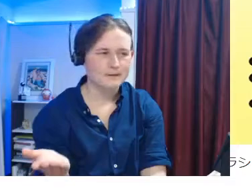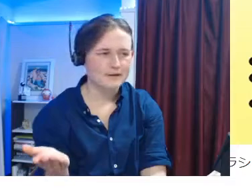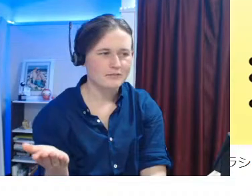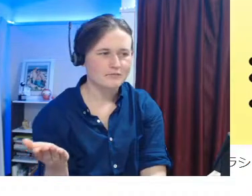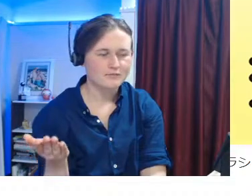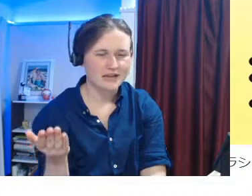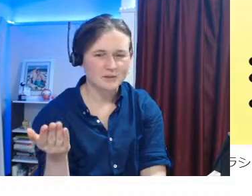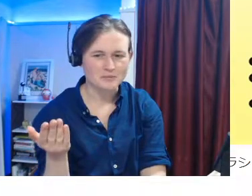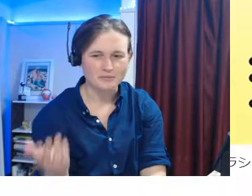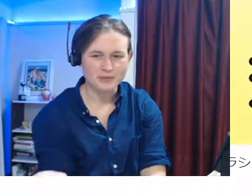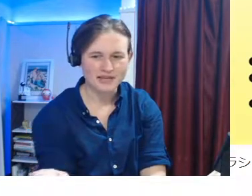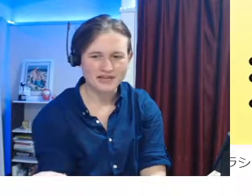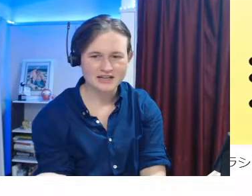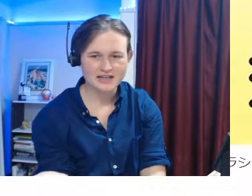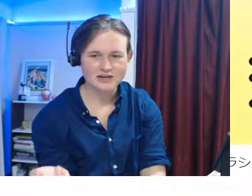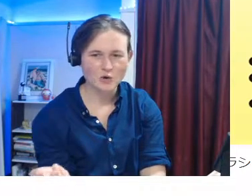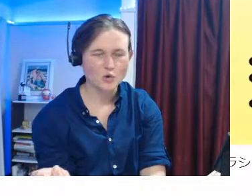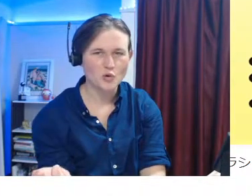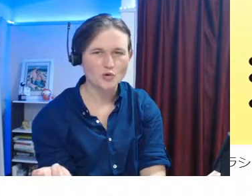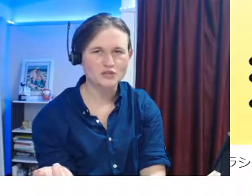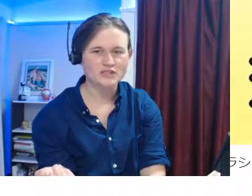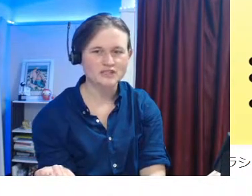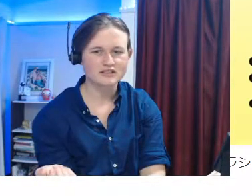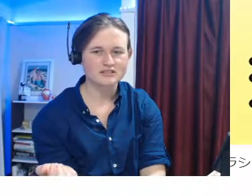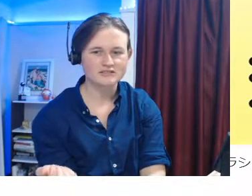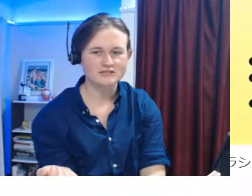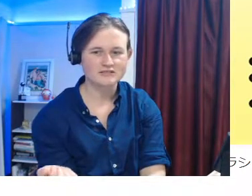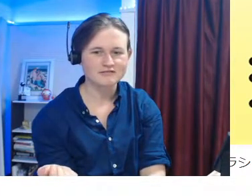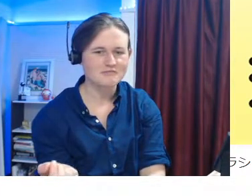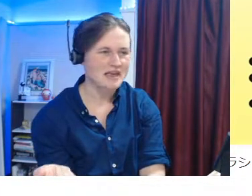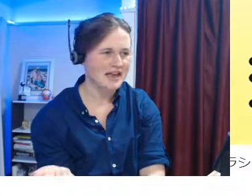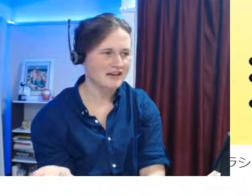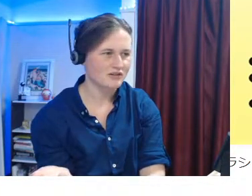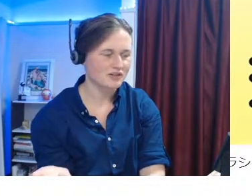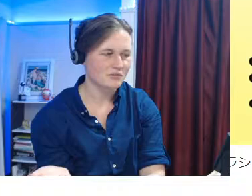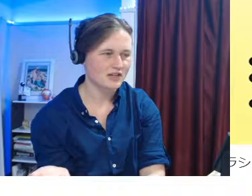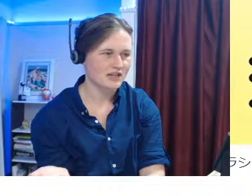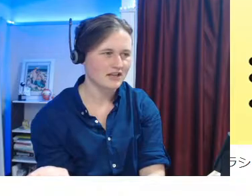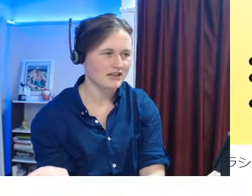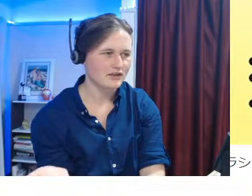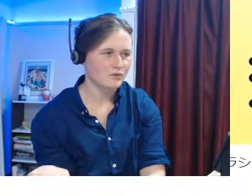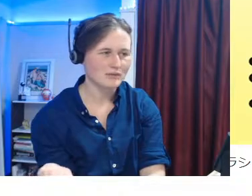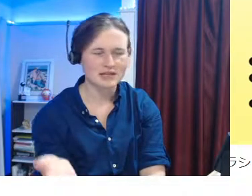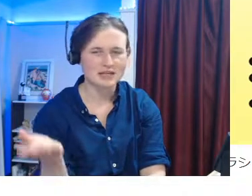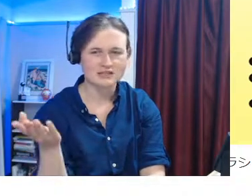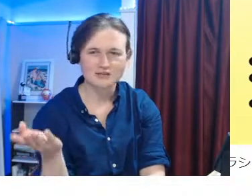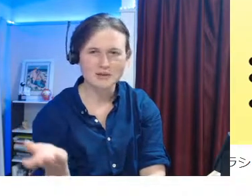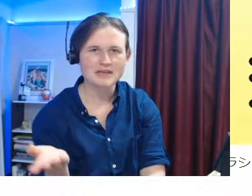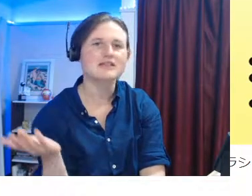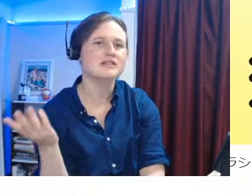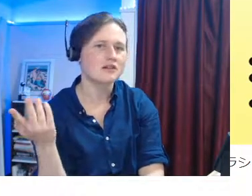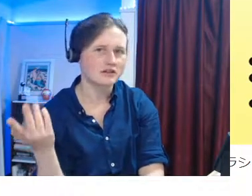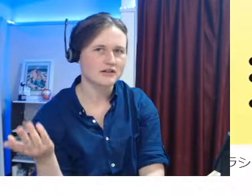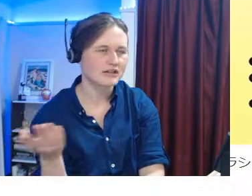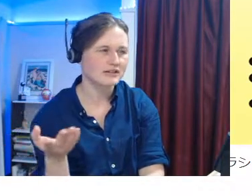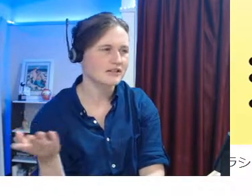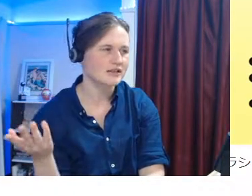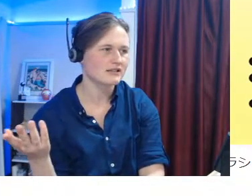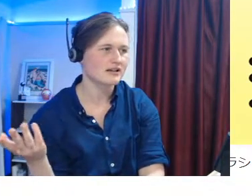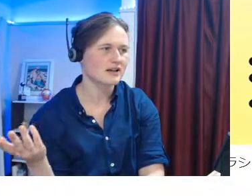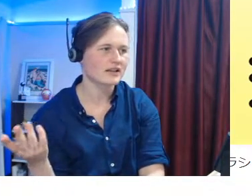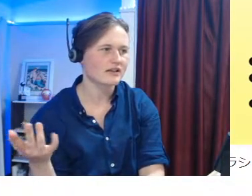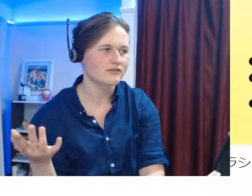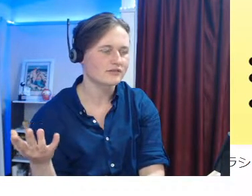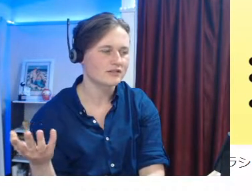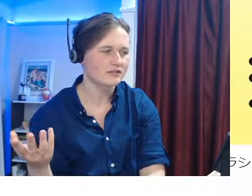uh kind of bigoted old man or something maybe he's maybe he's a colon he's